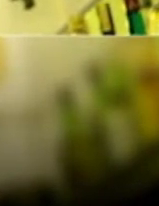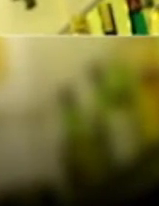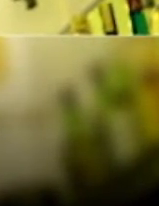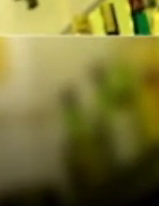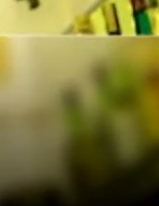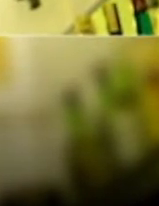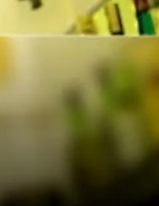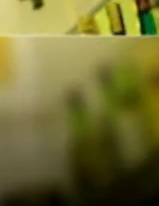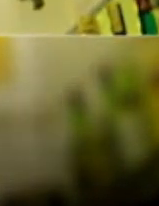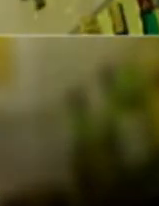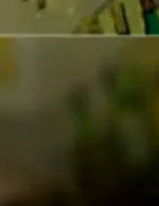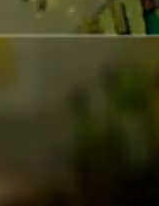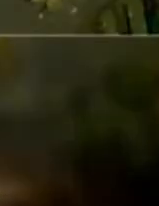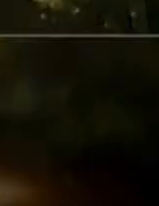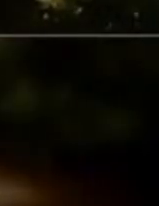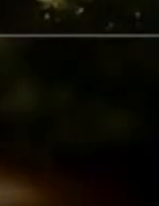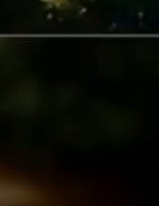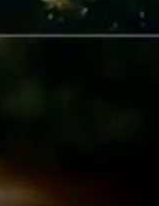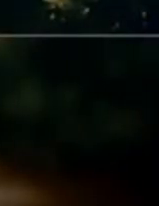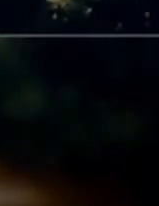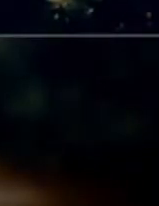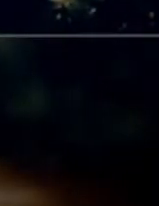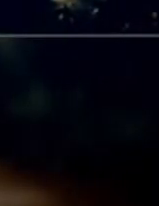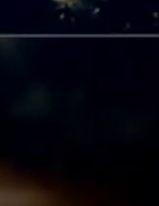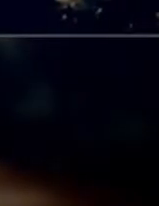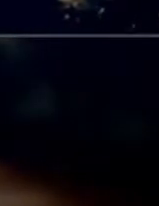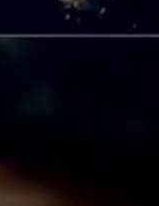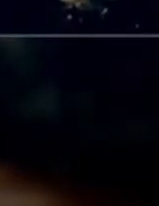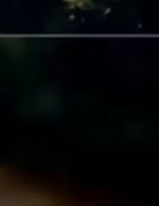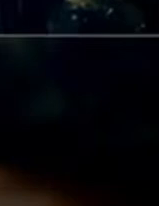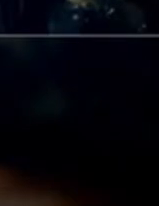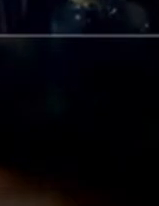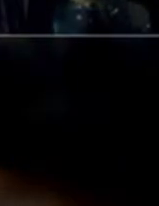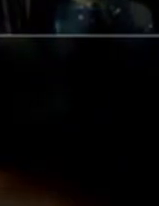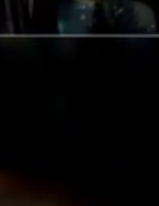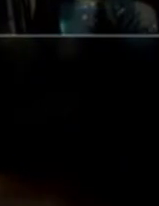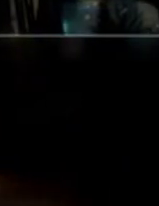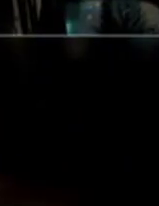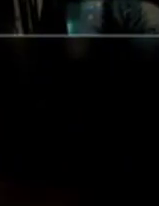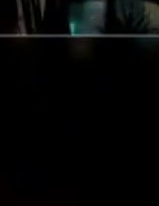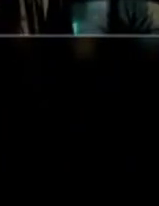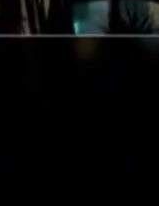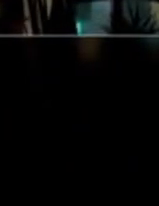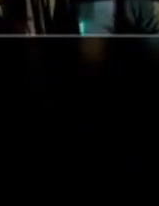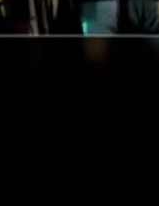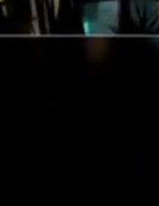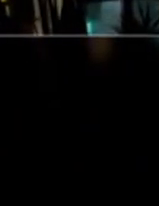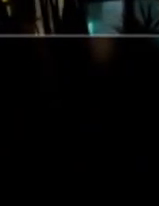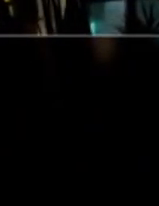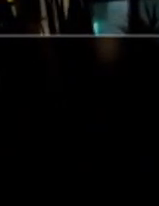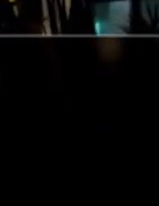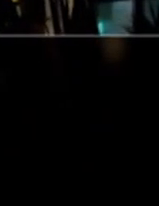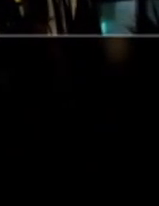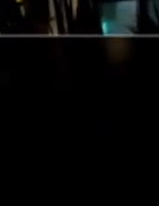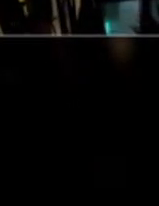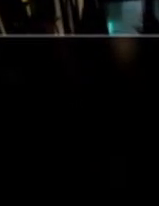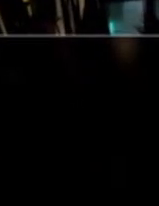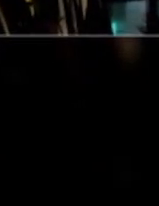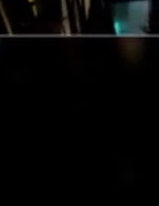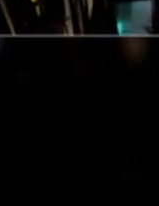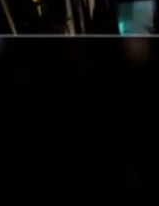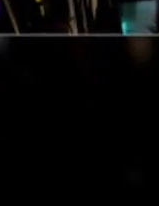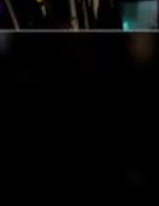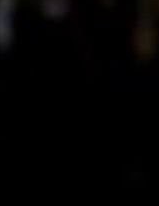719 960 and +256 785 354 614